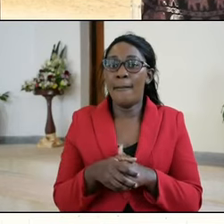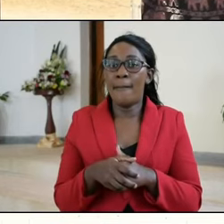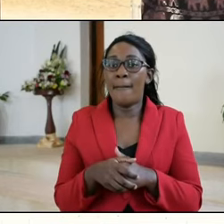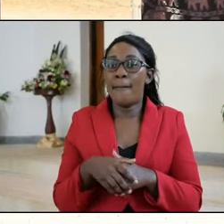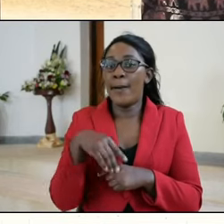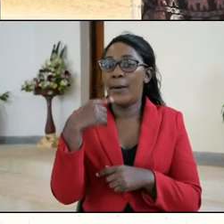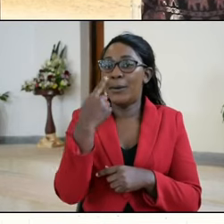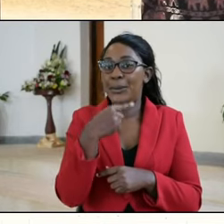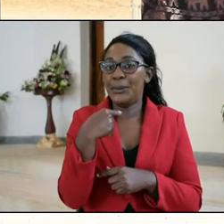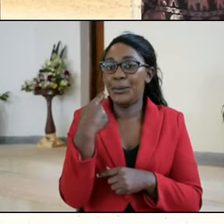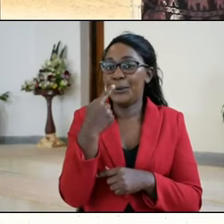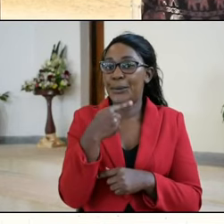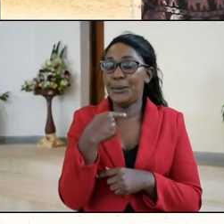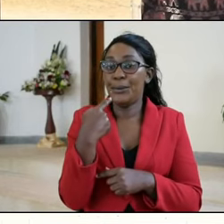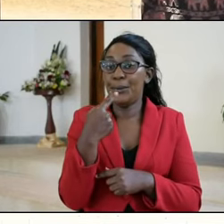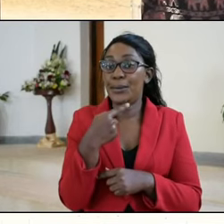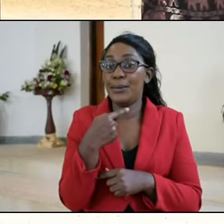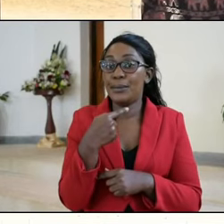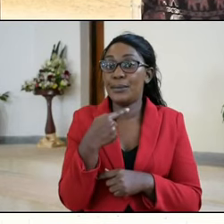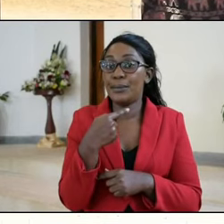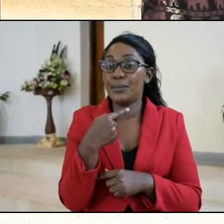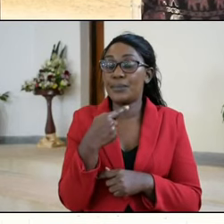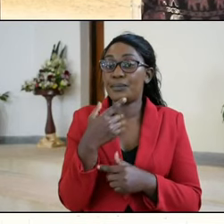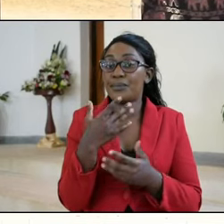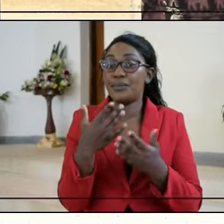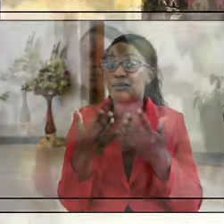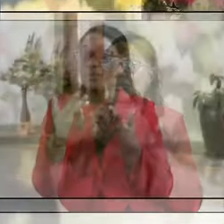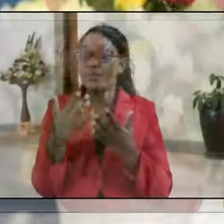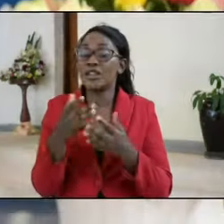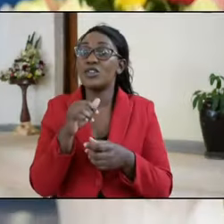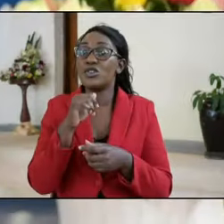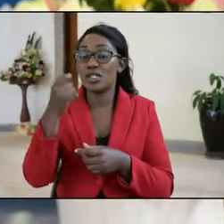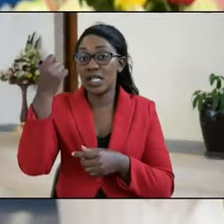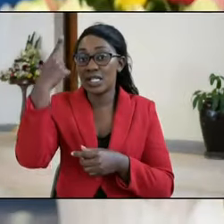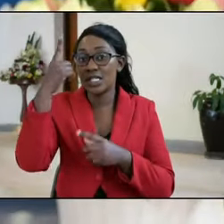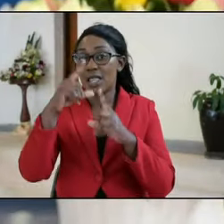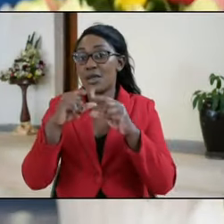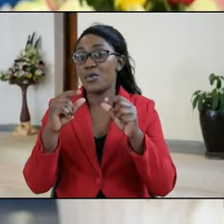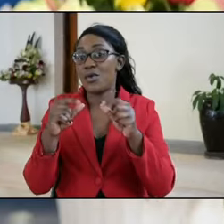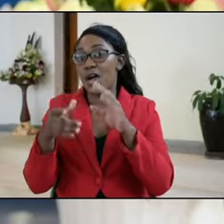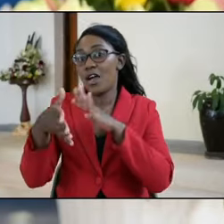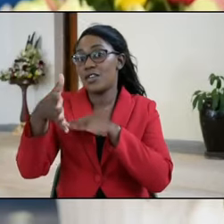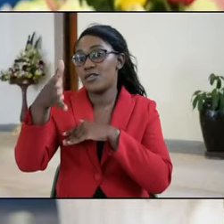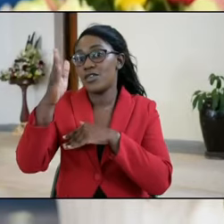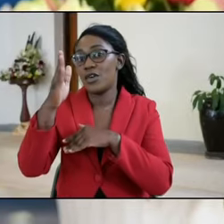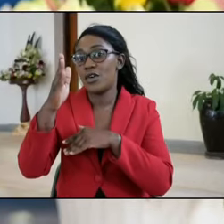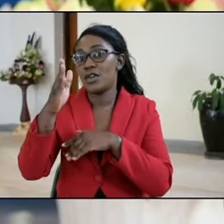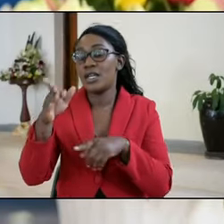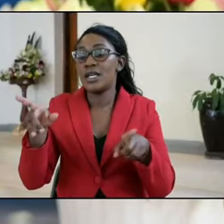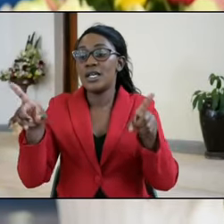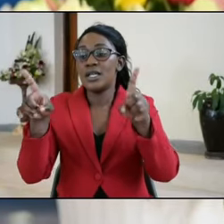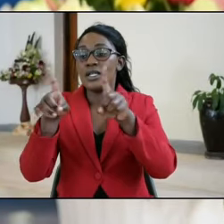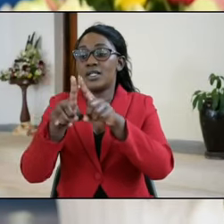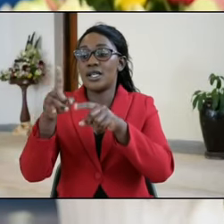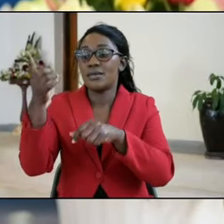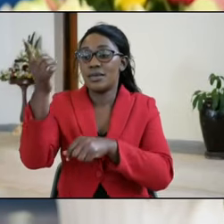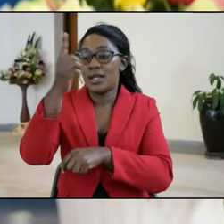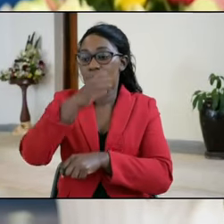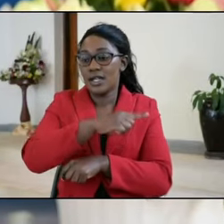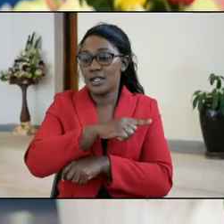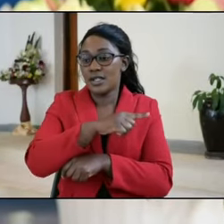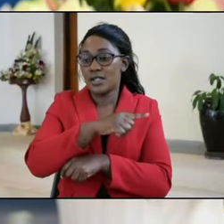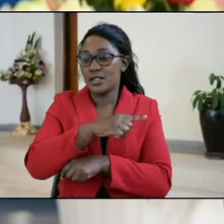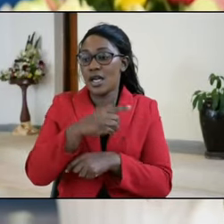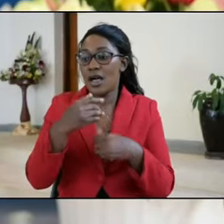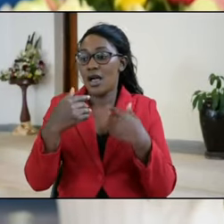who penned down the Word of God, even in their days, there were skeptics. There